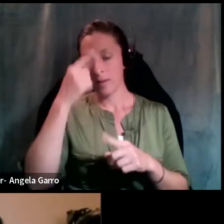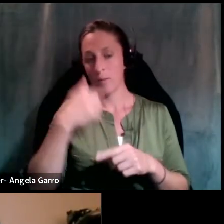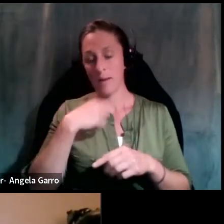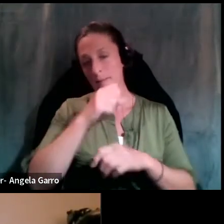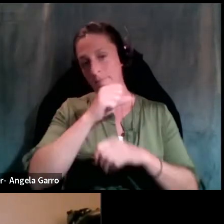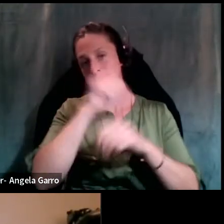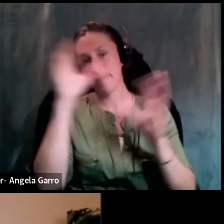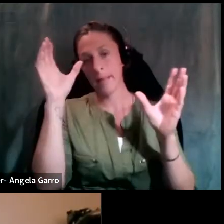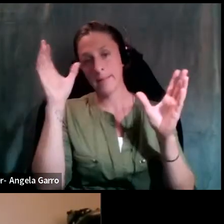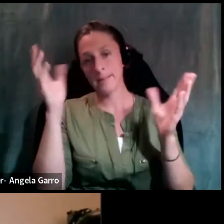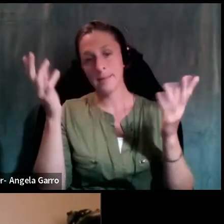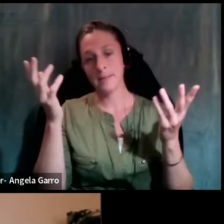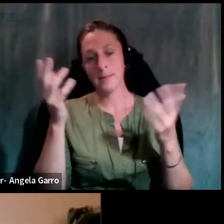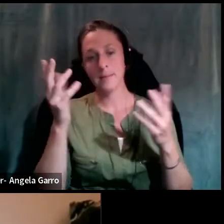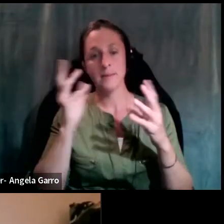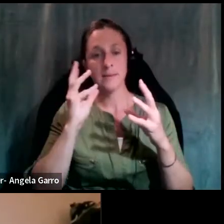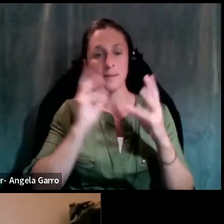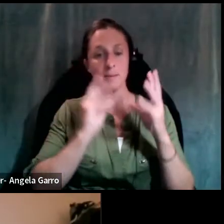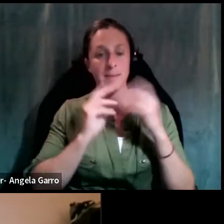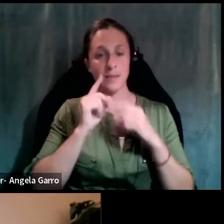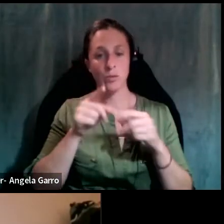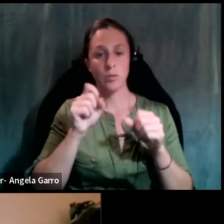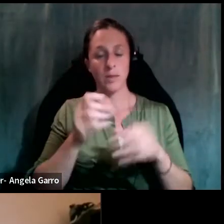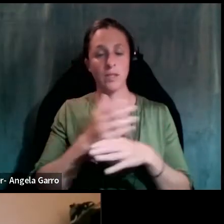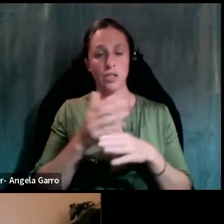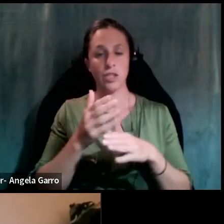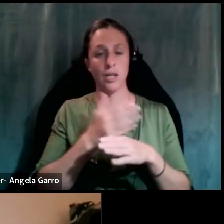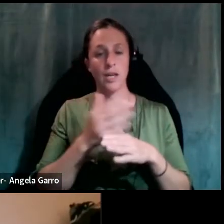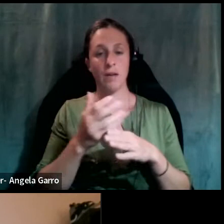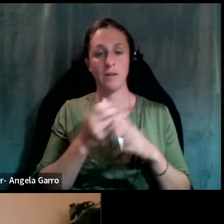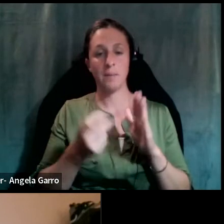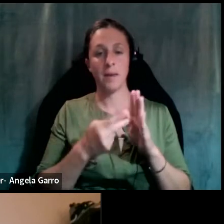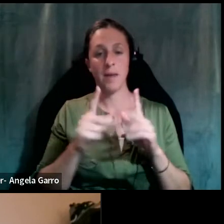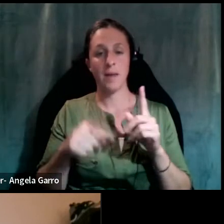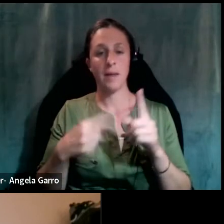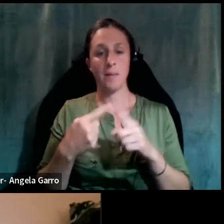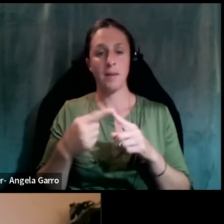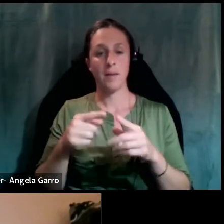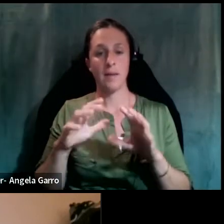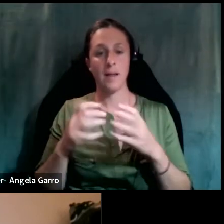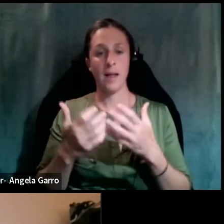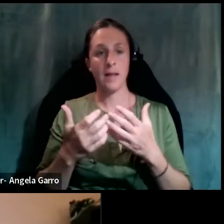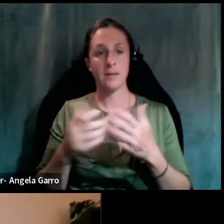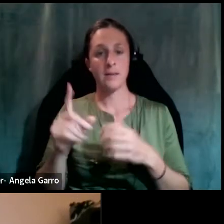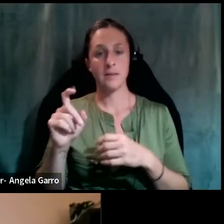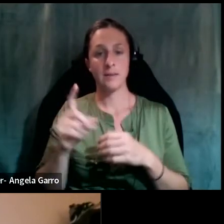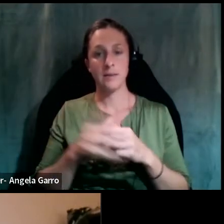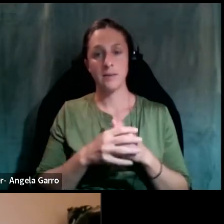ideas and experiences to share back from the class? Is the That sounds question. good.